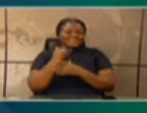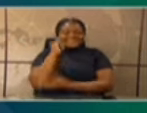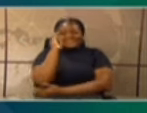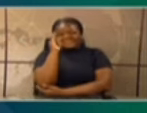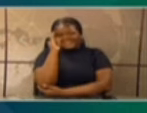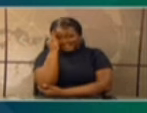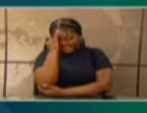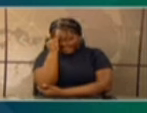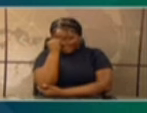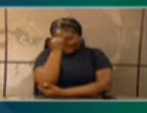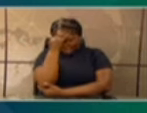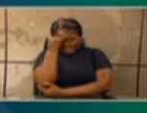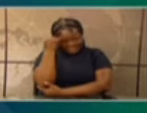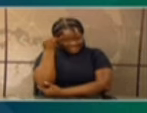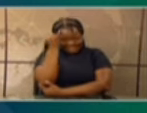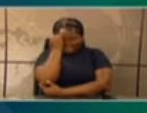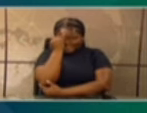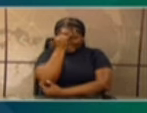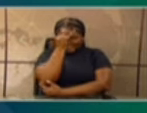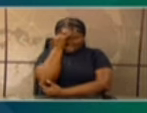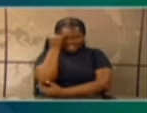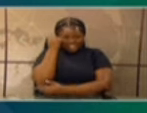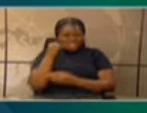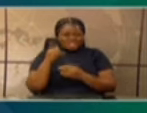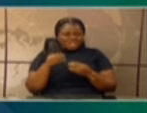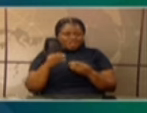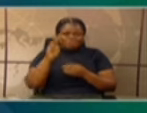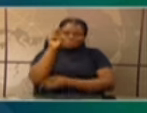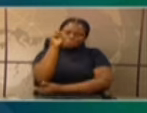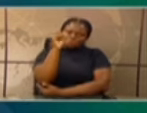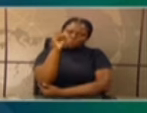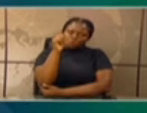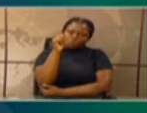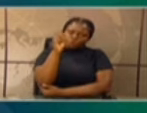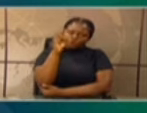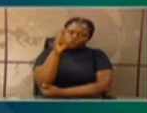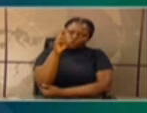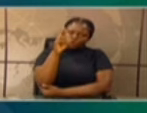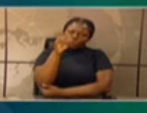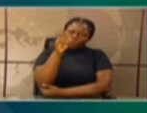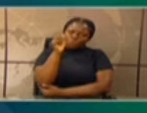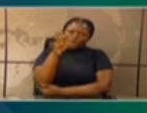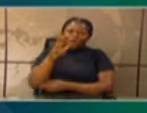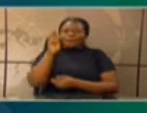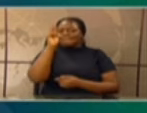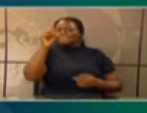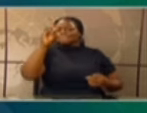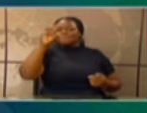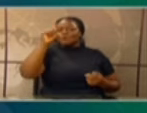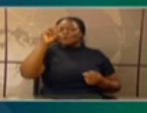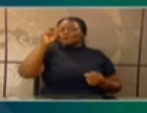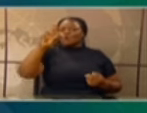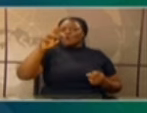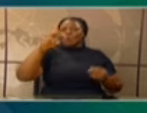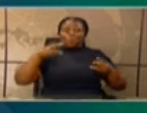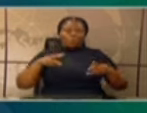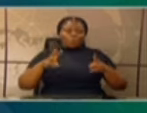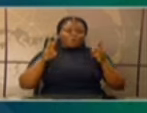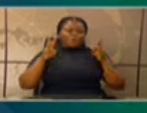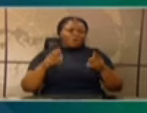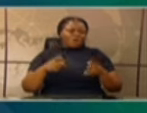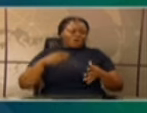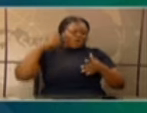mono motorway no more thing. Oh yeah, motorway are a car, but oh